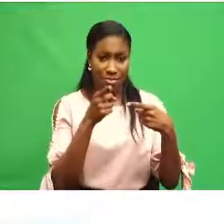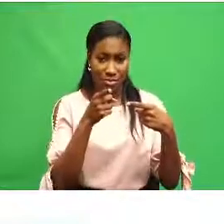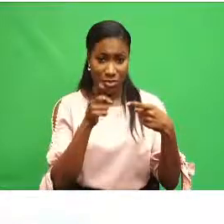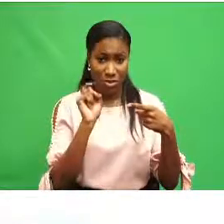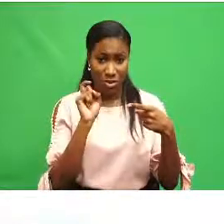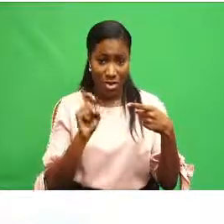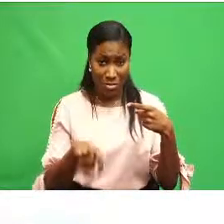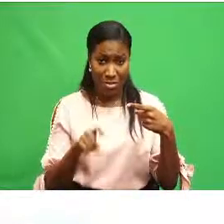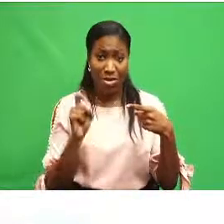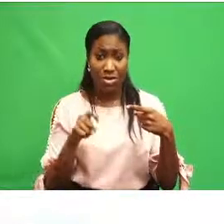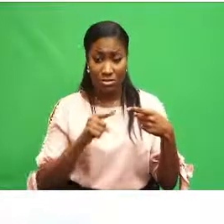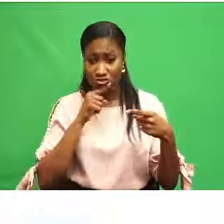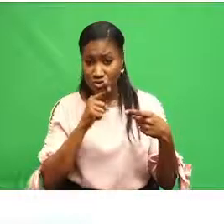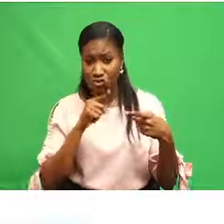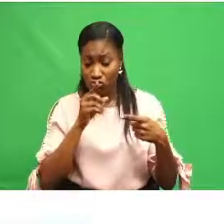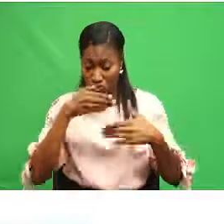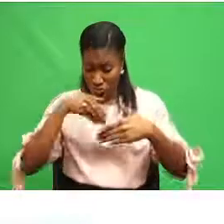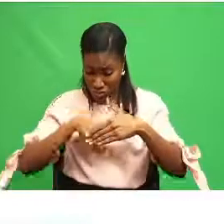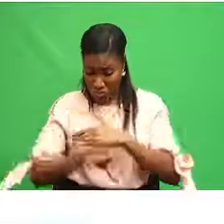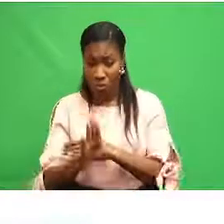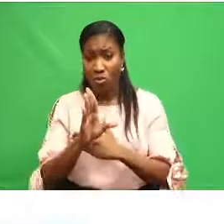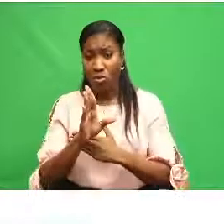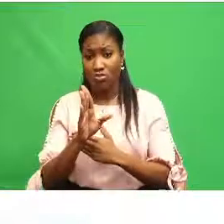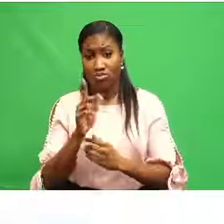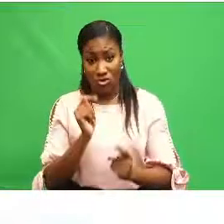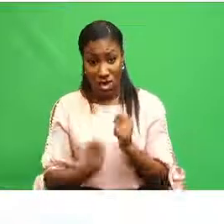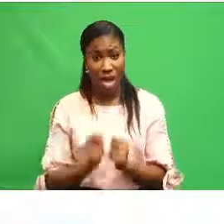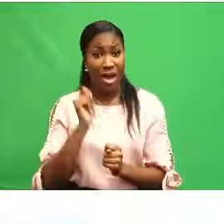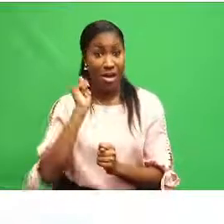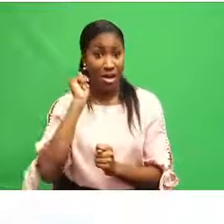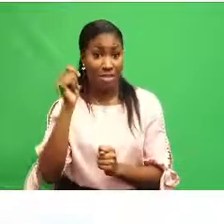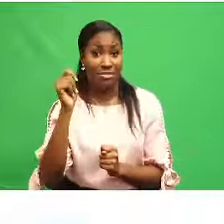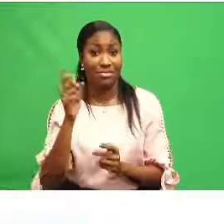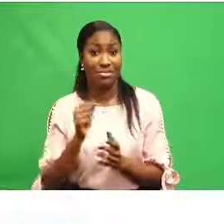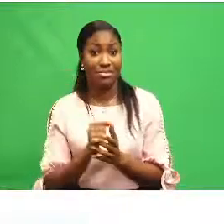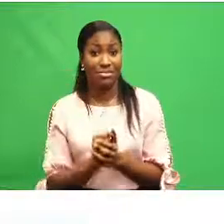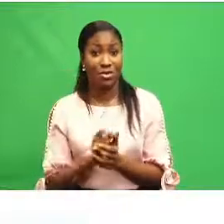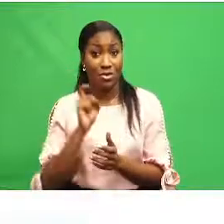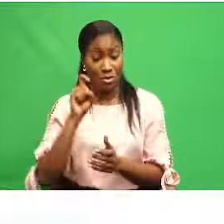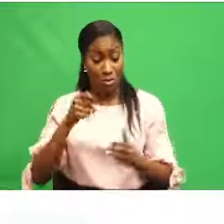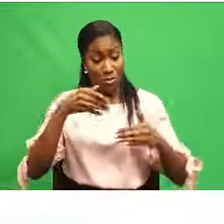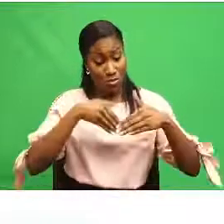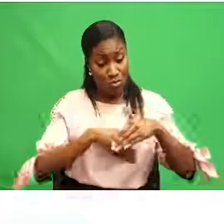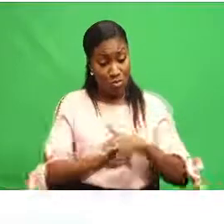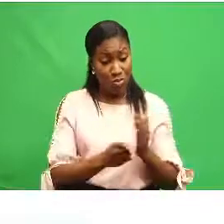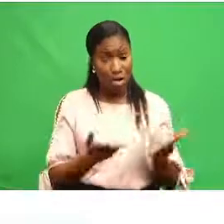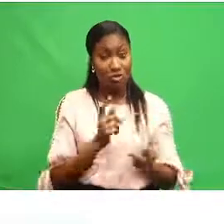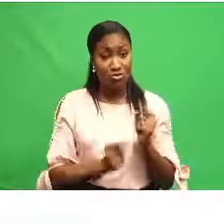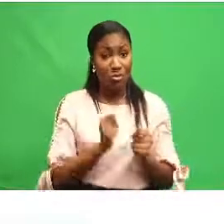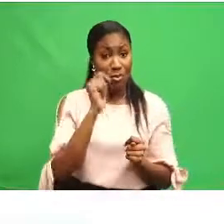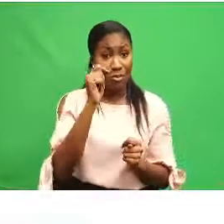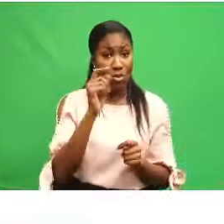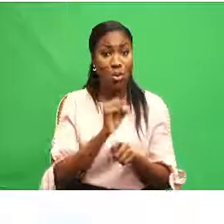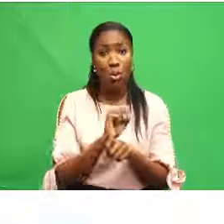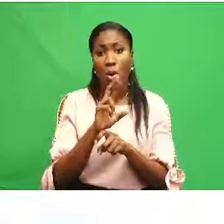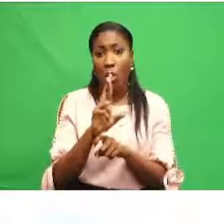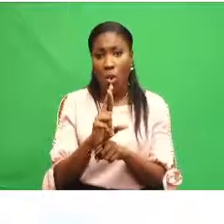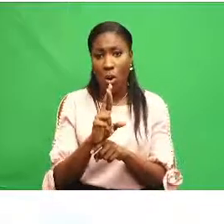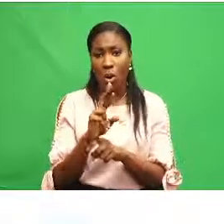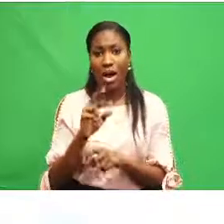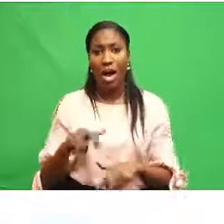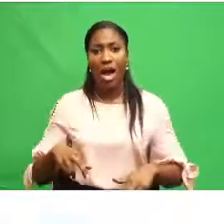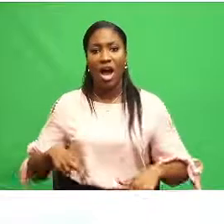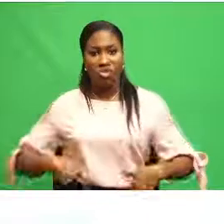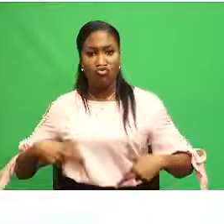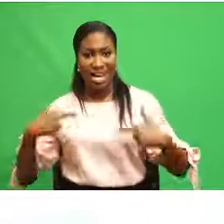legitimate. It must be legal. You must either be a citizen of Trinidad and Tobago or a legal resident.